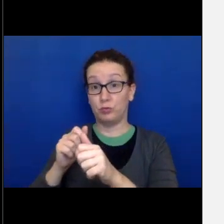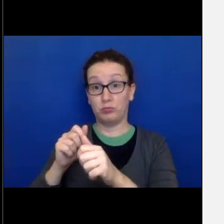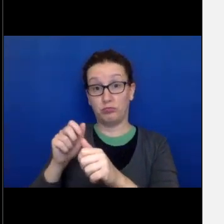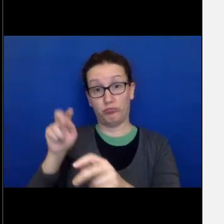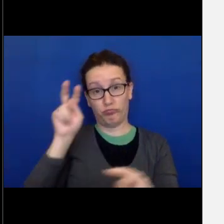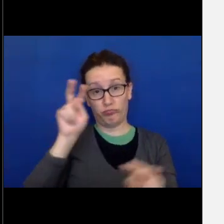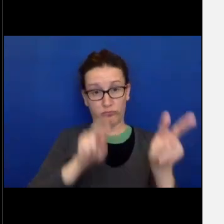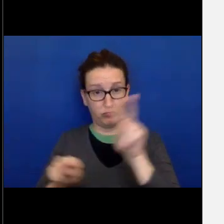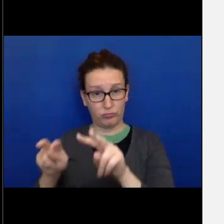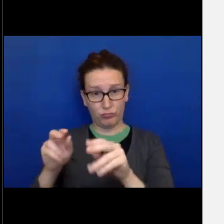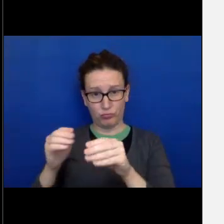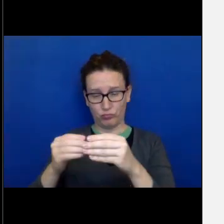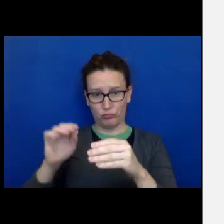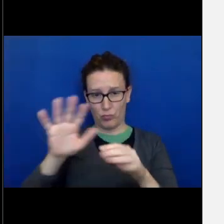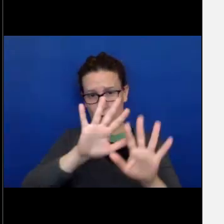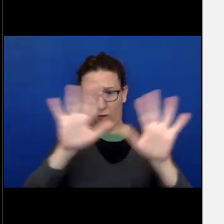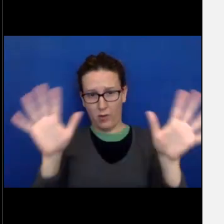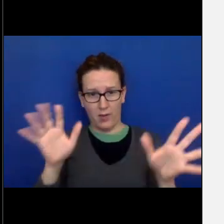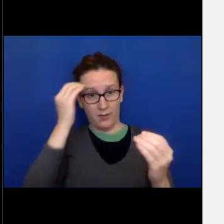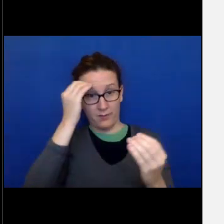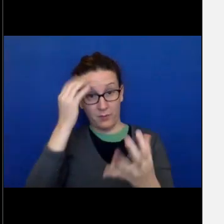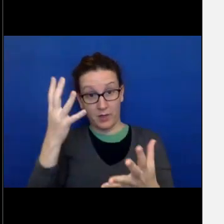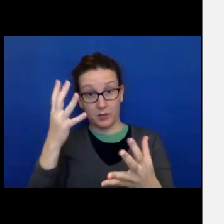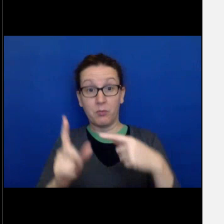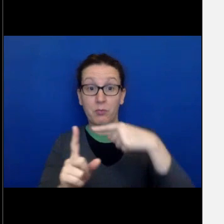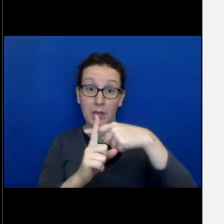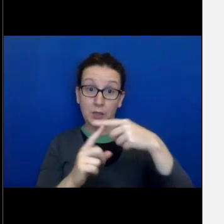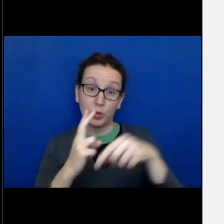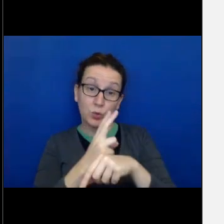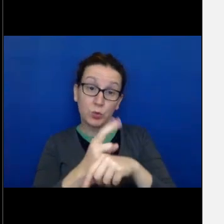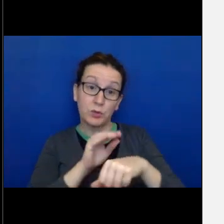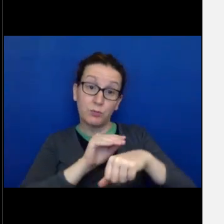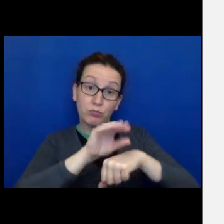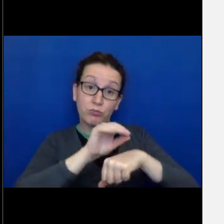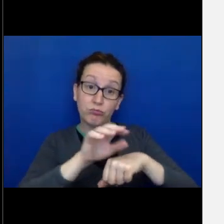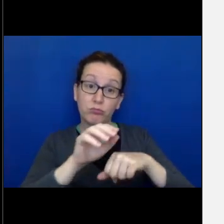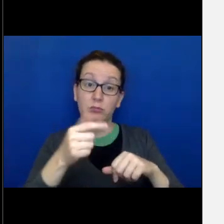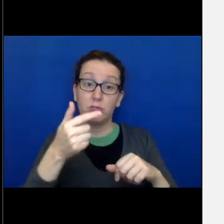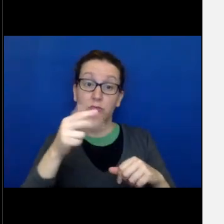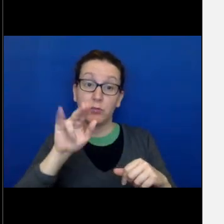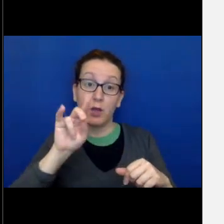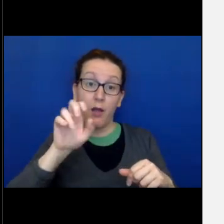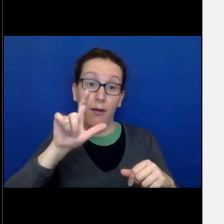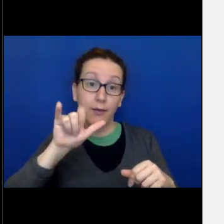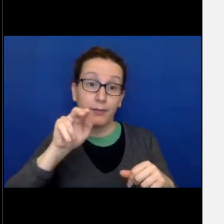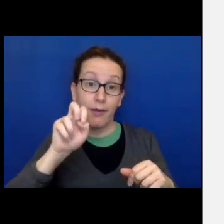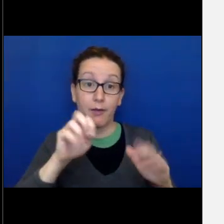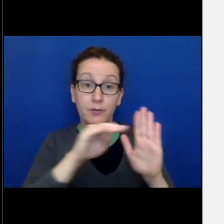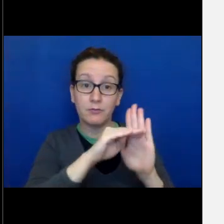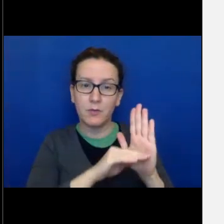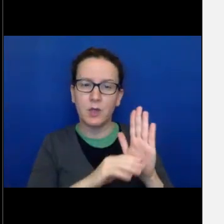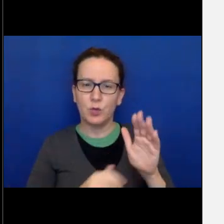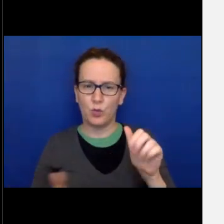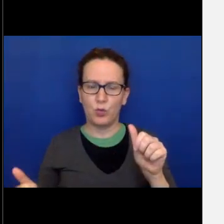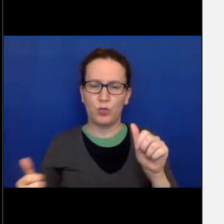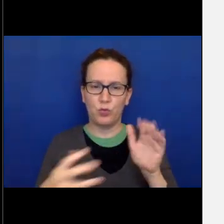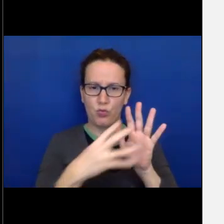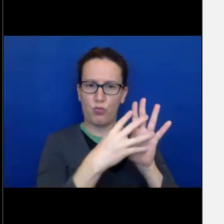over all of that information, as well as use their guidelines to sort of model your paper based on. A lot of times, I